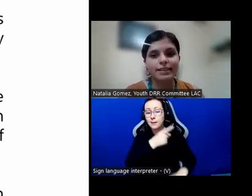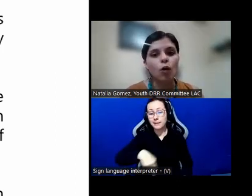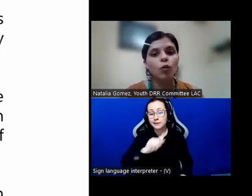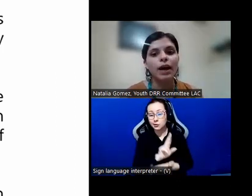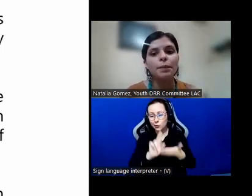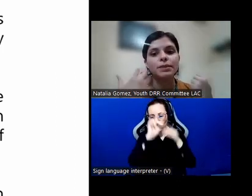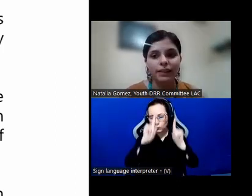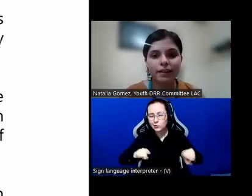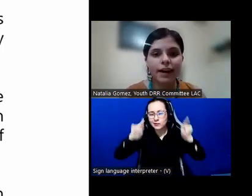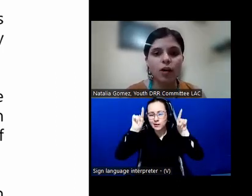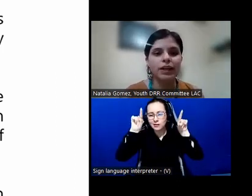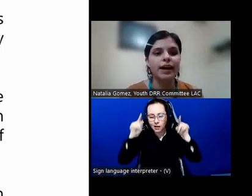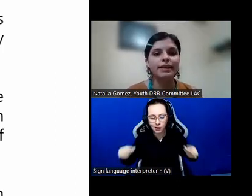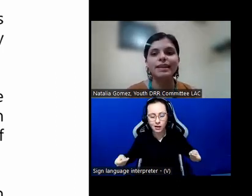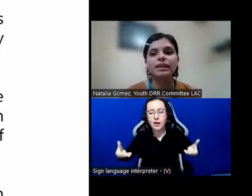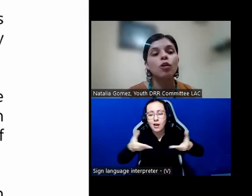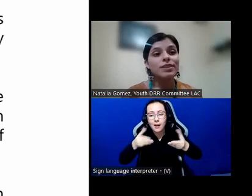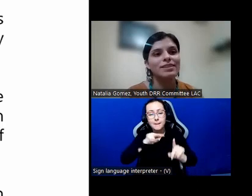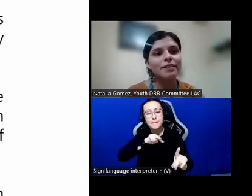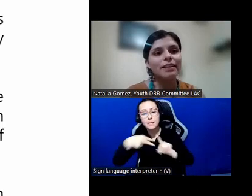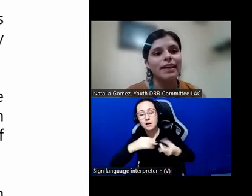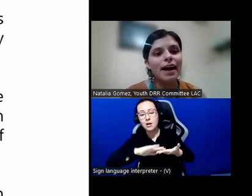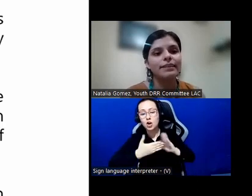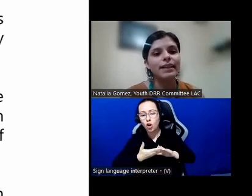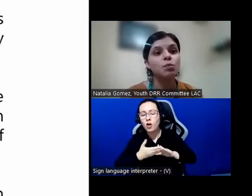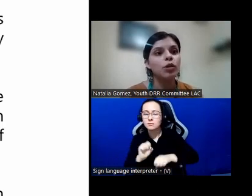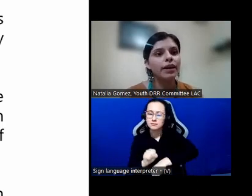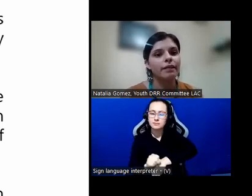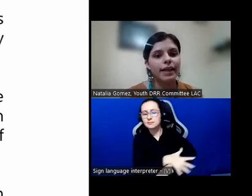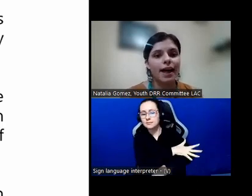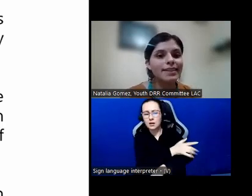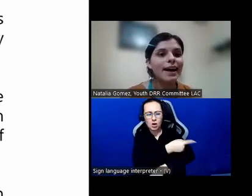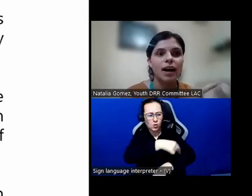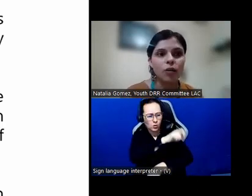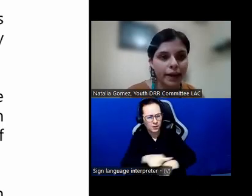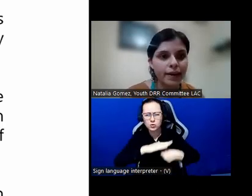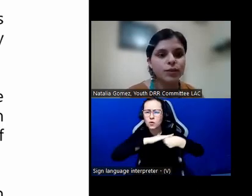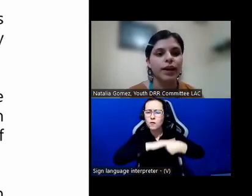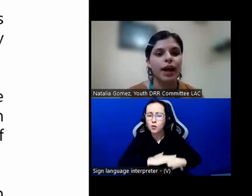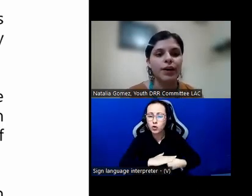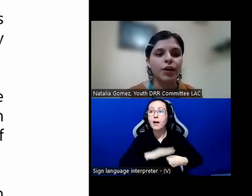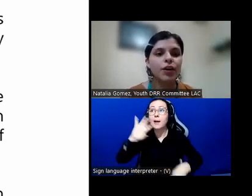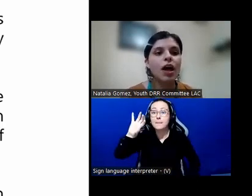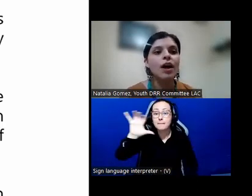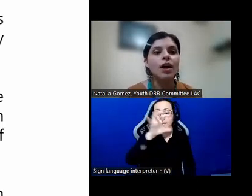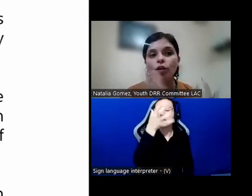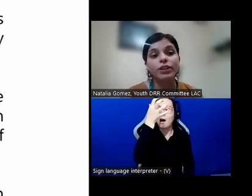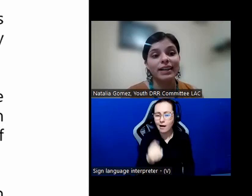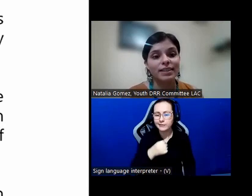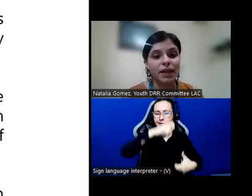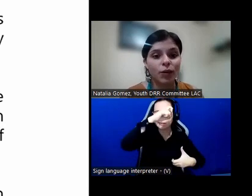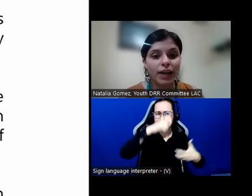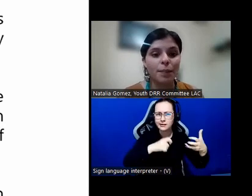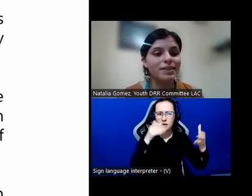the academia, in our societies, with a society perspective and with awareness in regards to the vulnerabilities